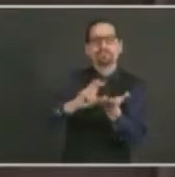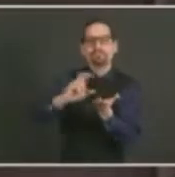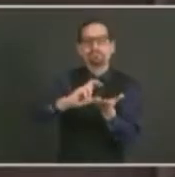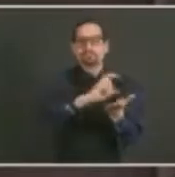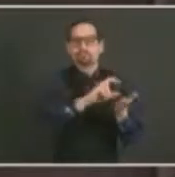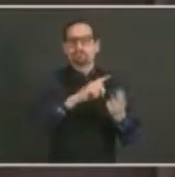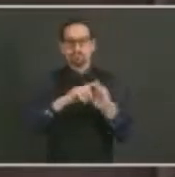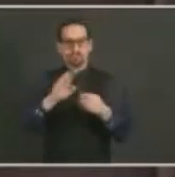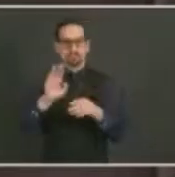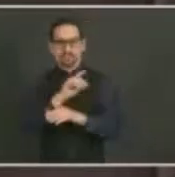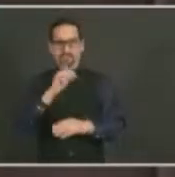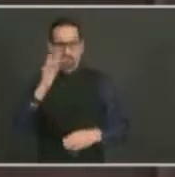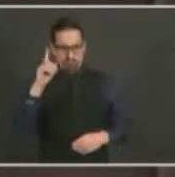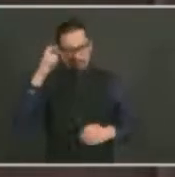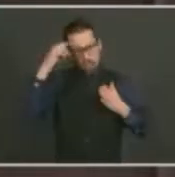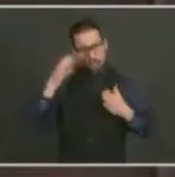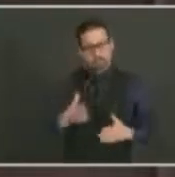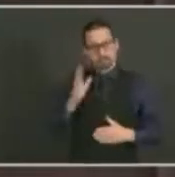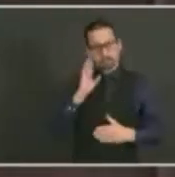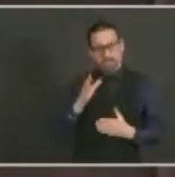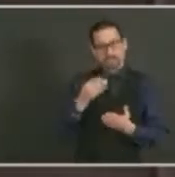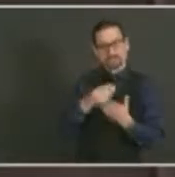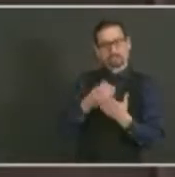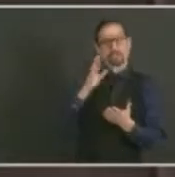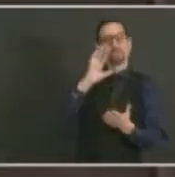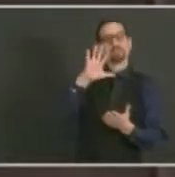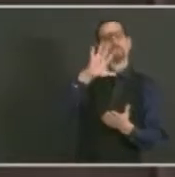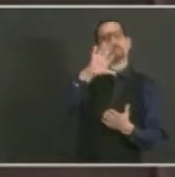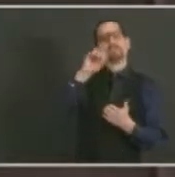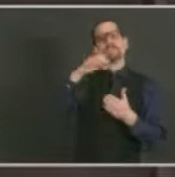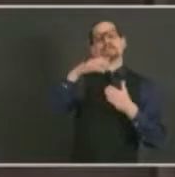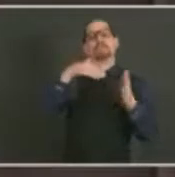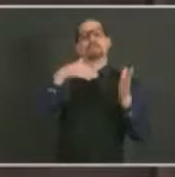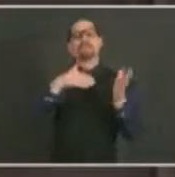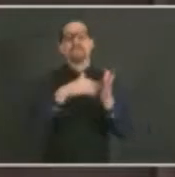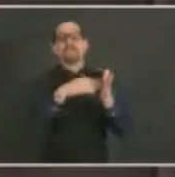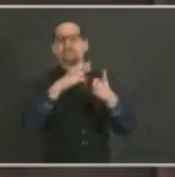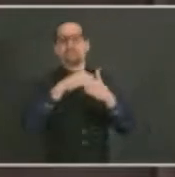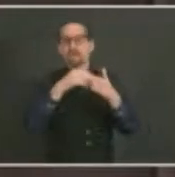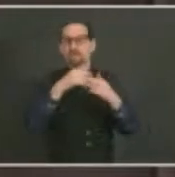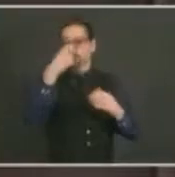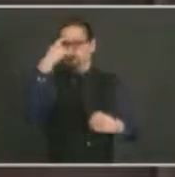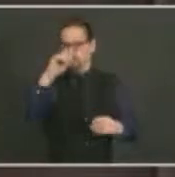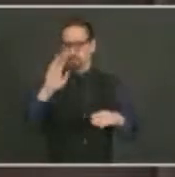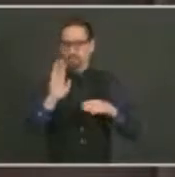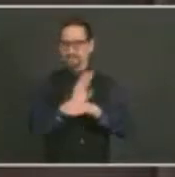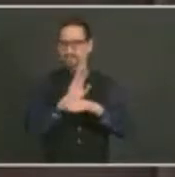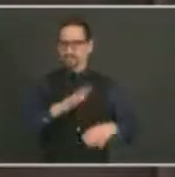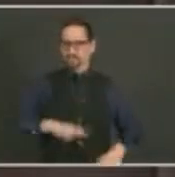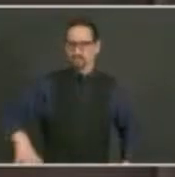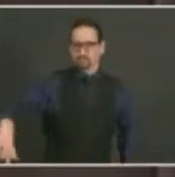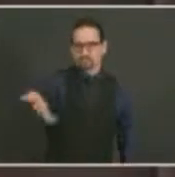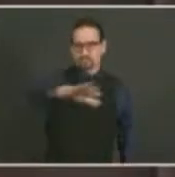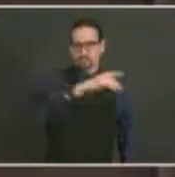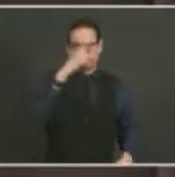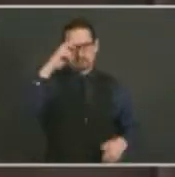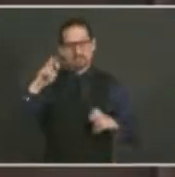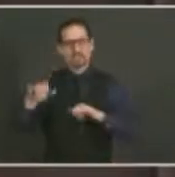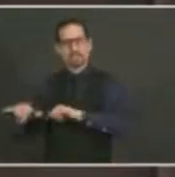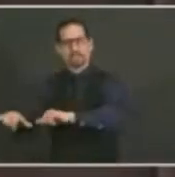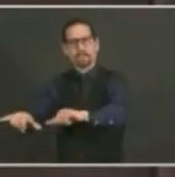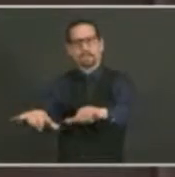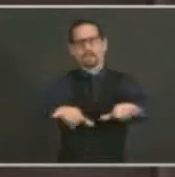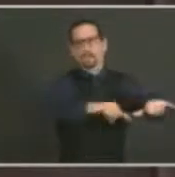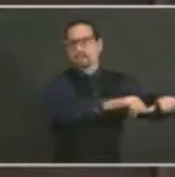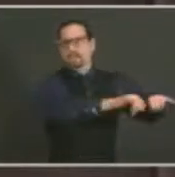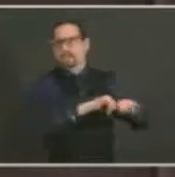line of credit to support the existing locally based business community with similar repayment terms? Sales tax collected by these businesses will be used